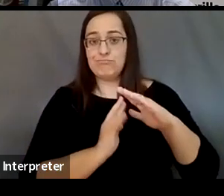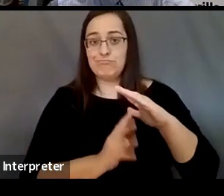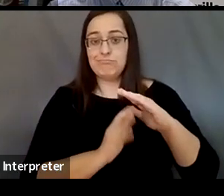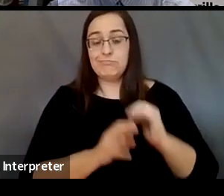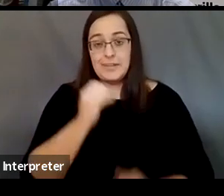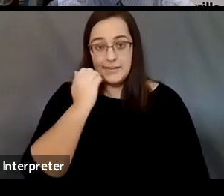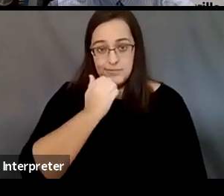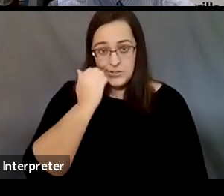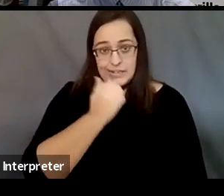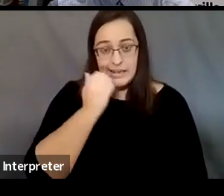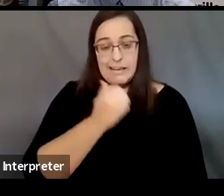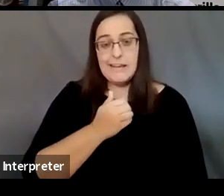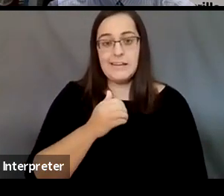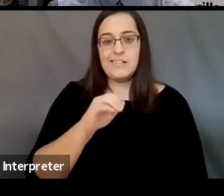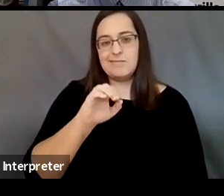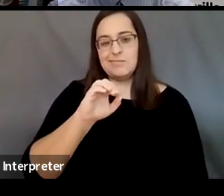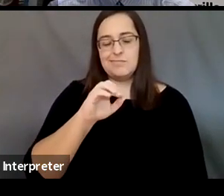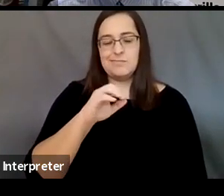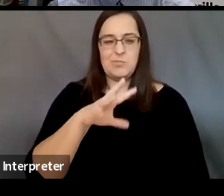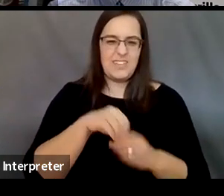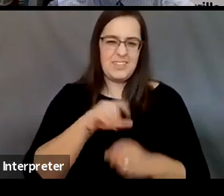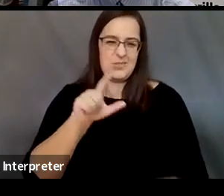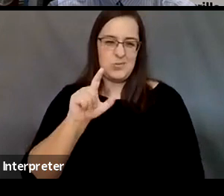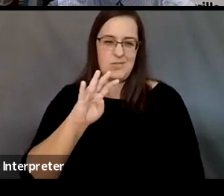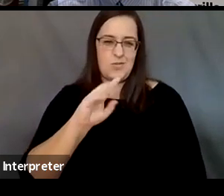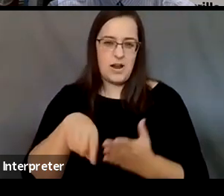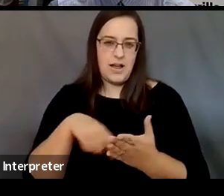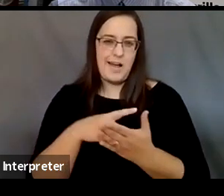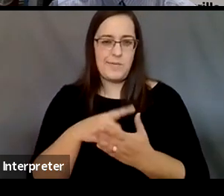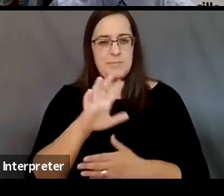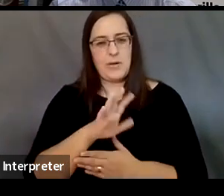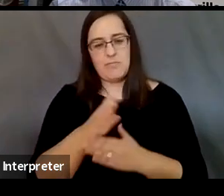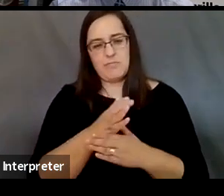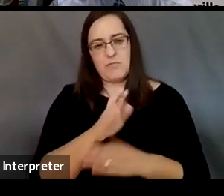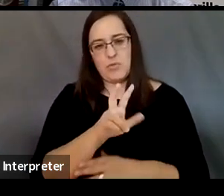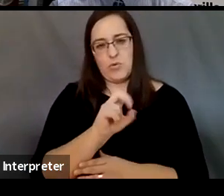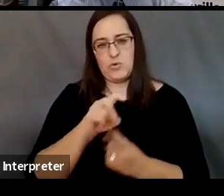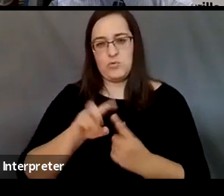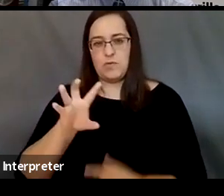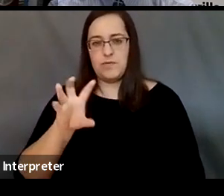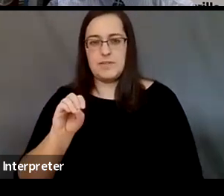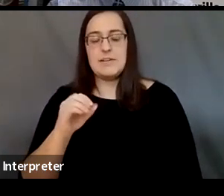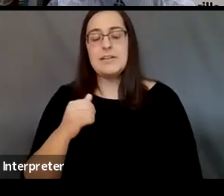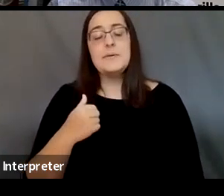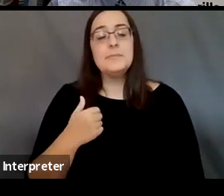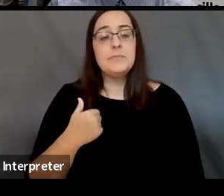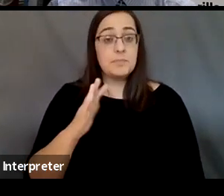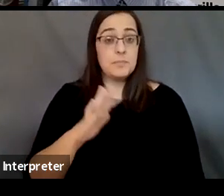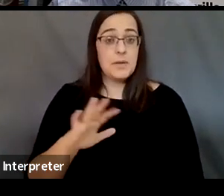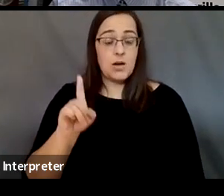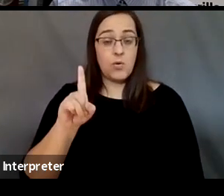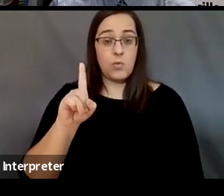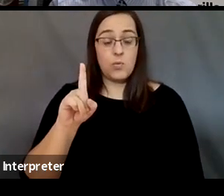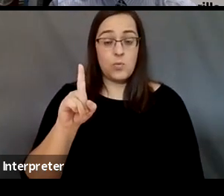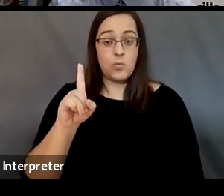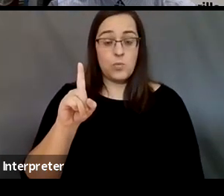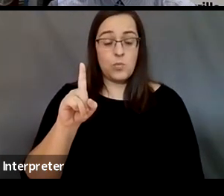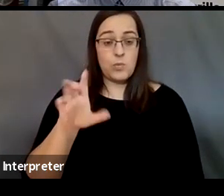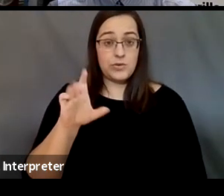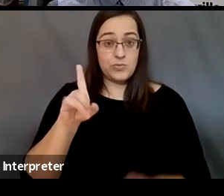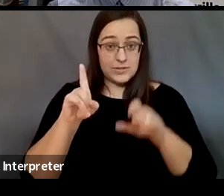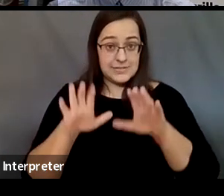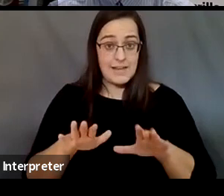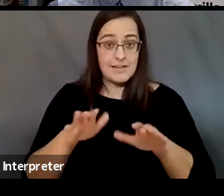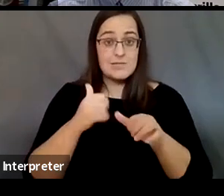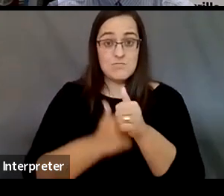a 24-hour time frame. We're doing also somewhere in the range of 100 tests per